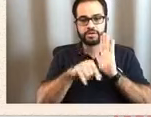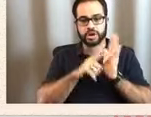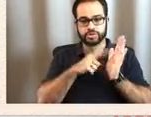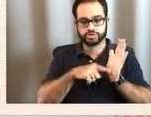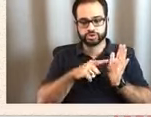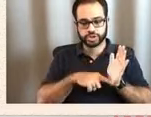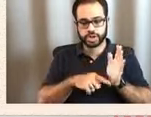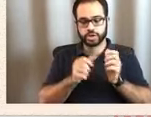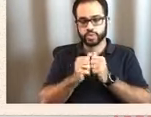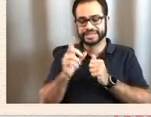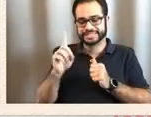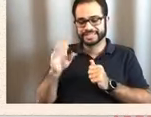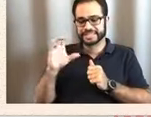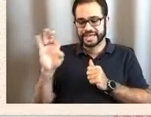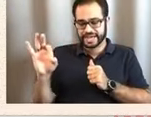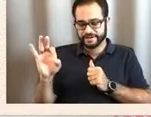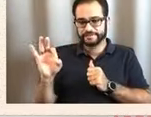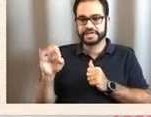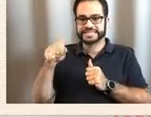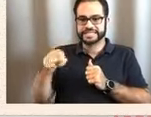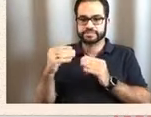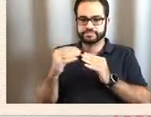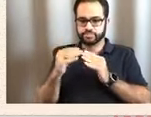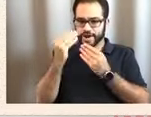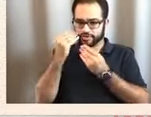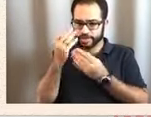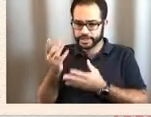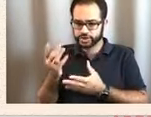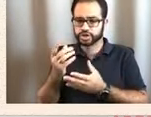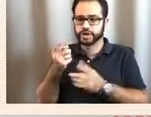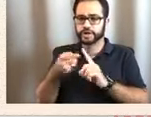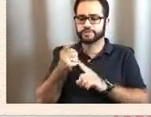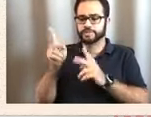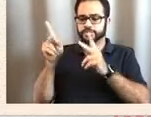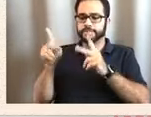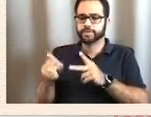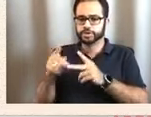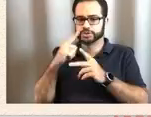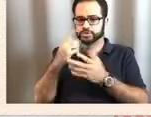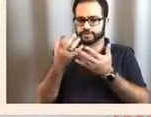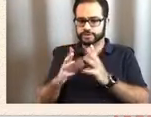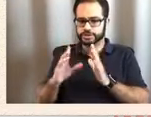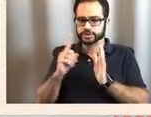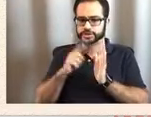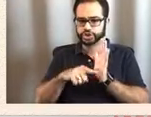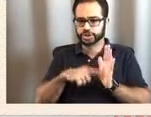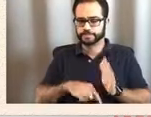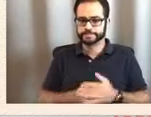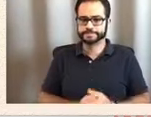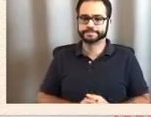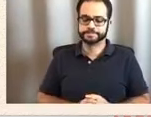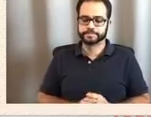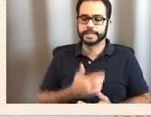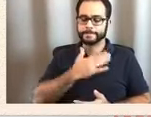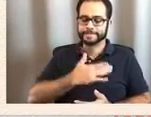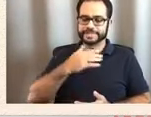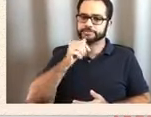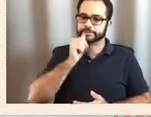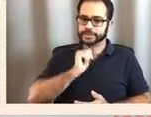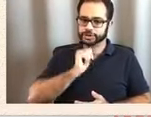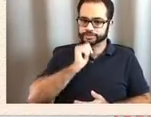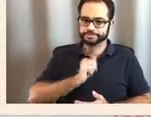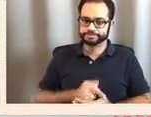Children and Families needs more information from the applicant to complete the screening. Please be patient.